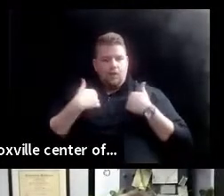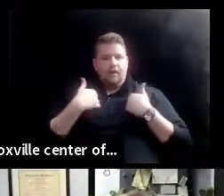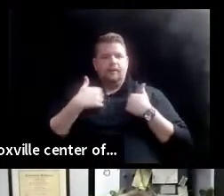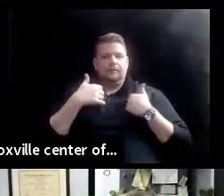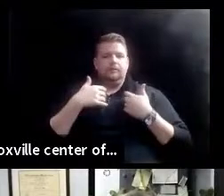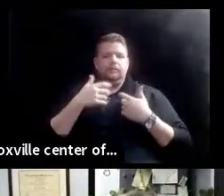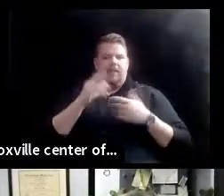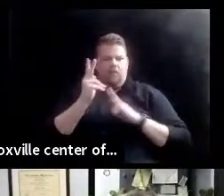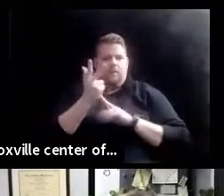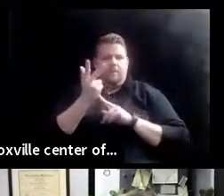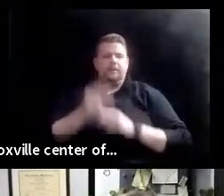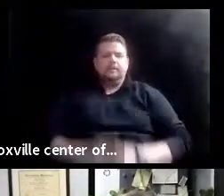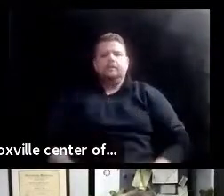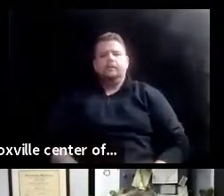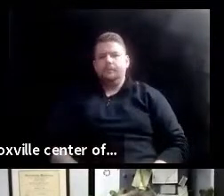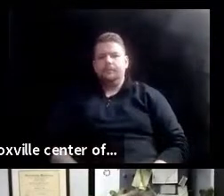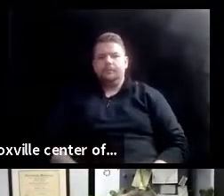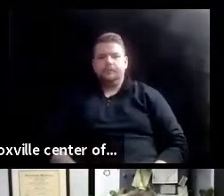well.